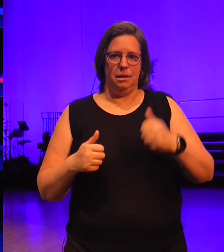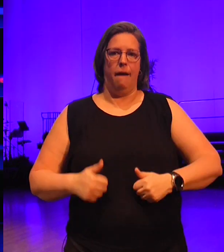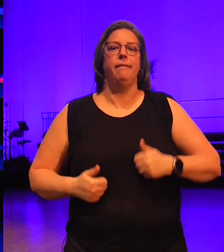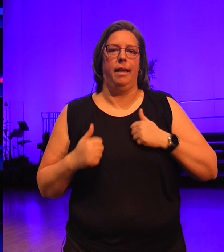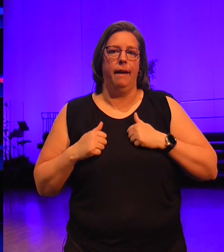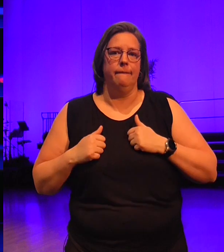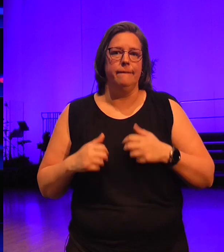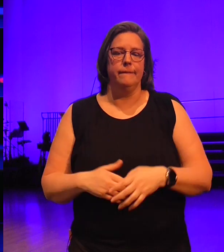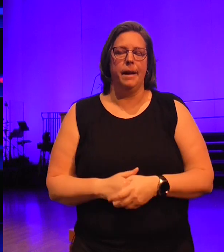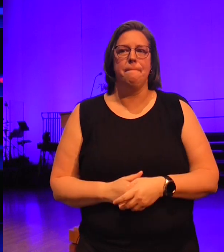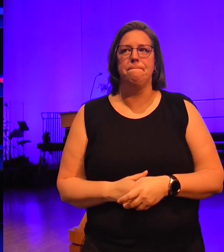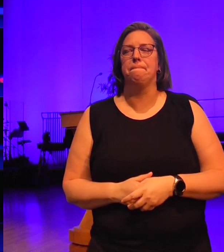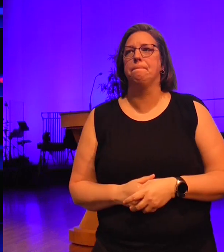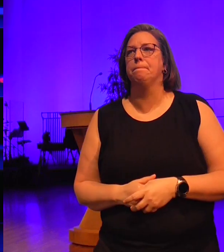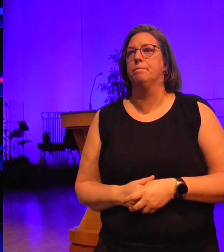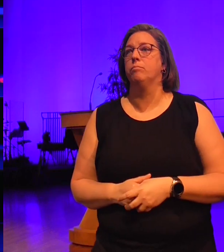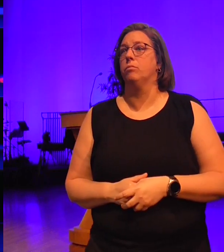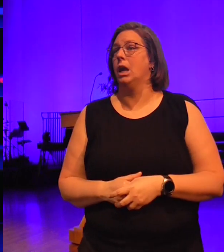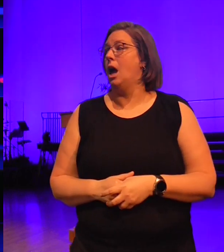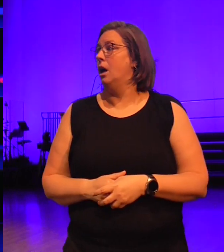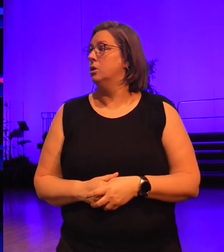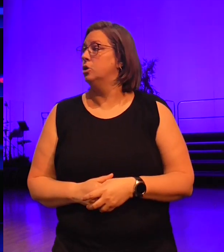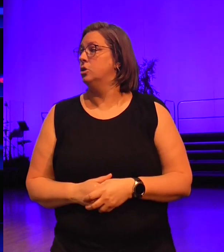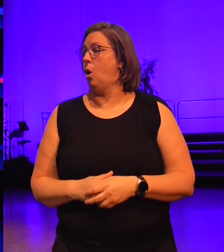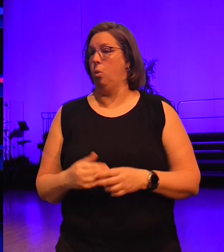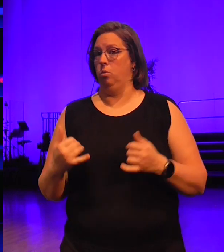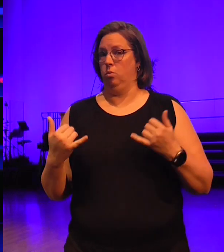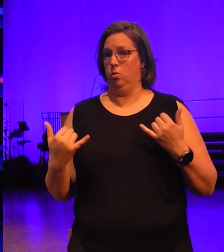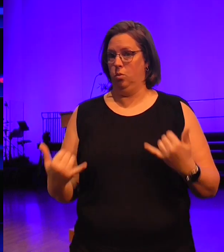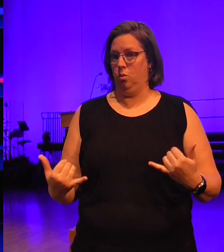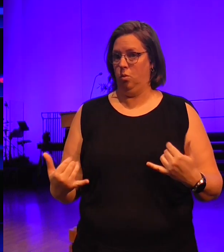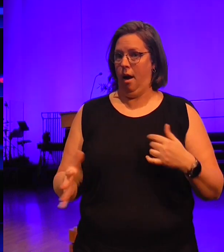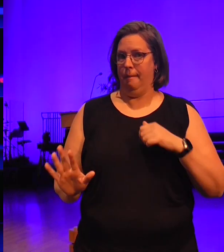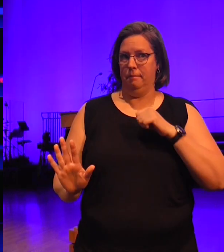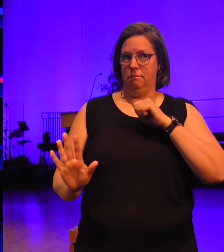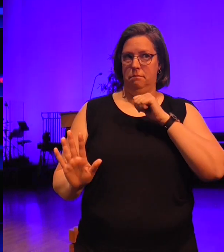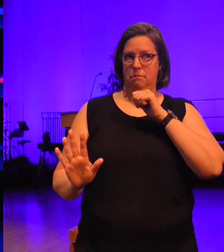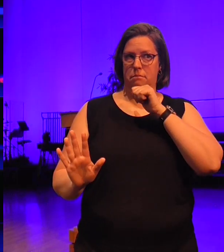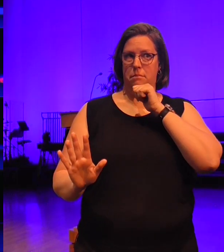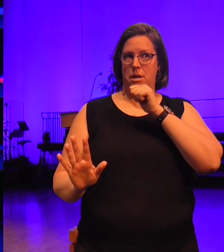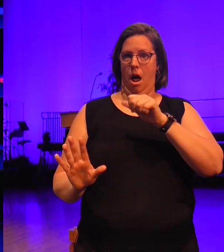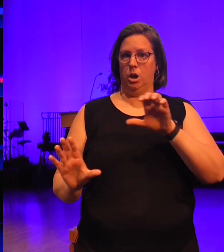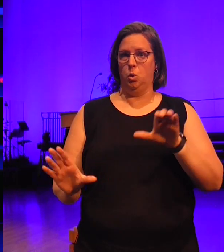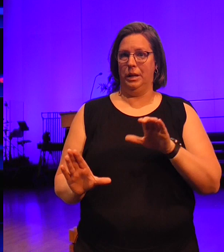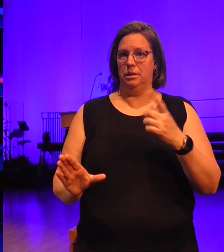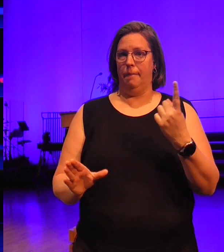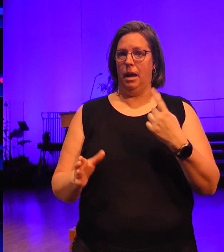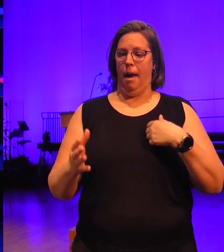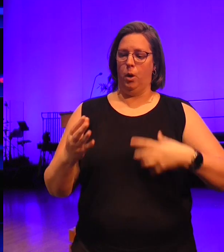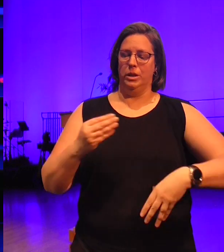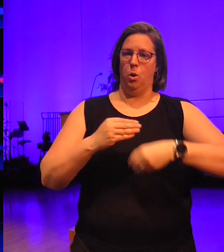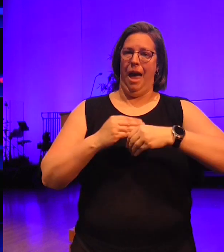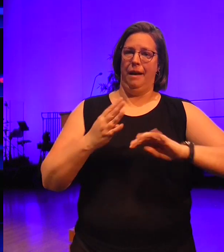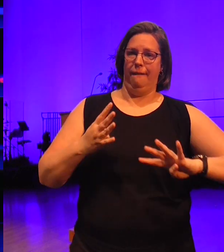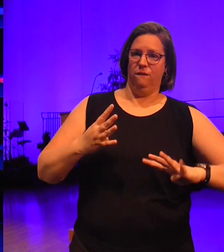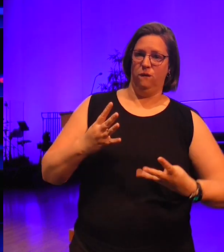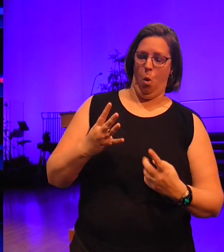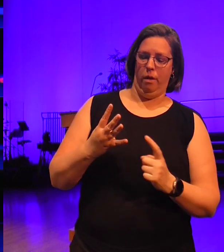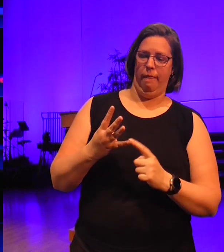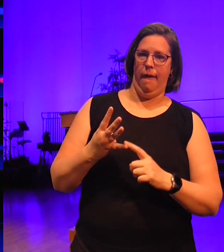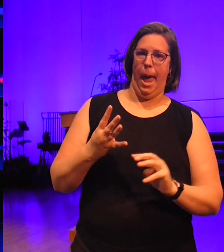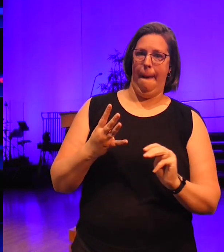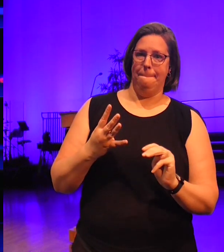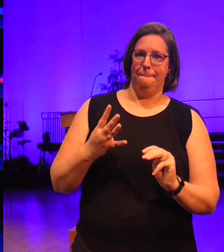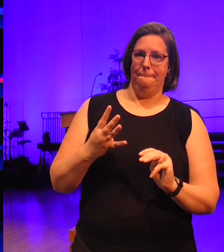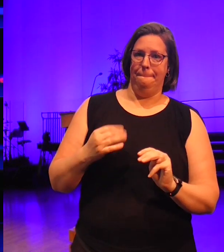I'm going to hopefully not do something sacrilegious today, but I want to add a fourth M that doesn't come from Lao-Tzu and the Tao Te